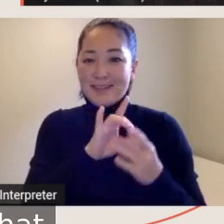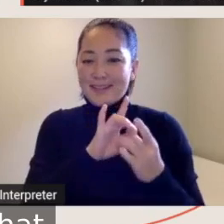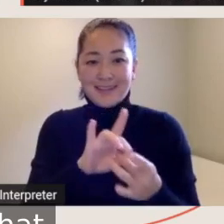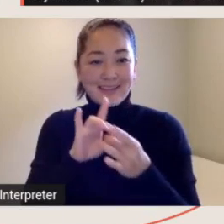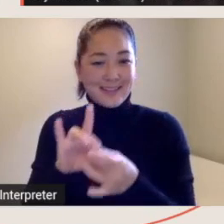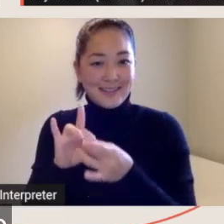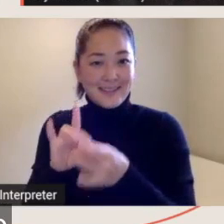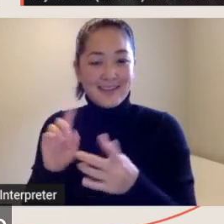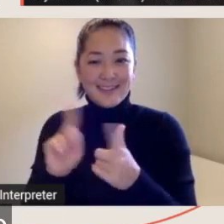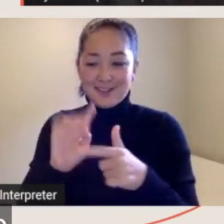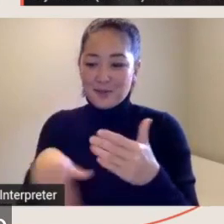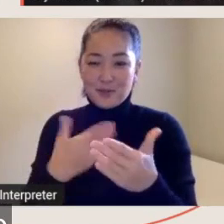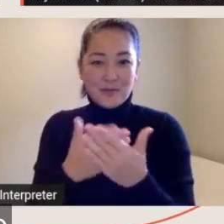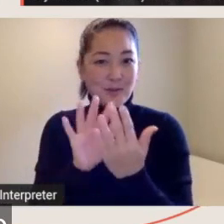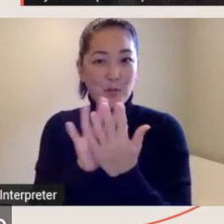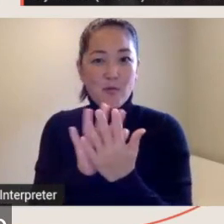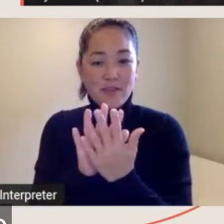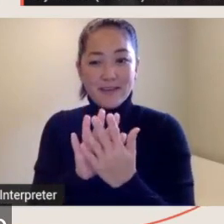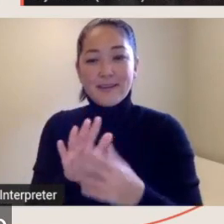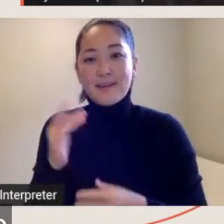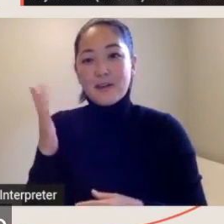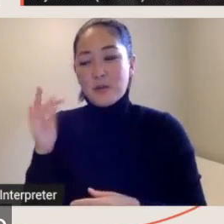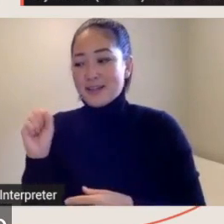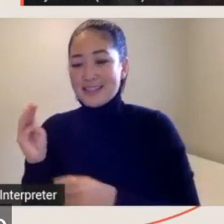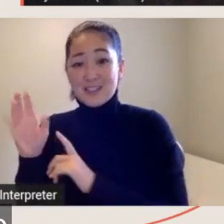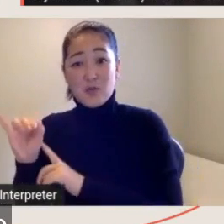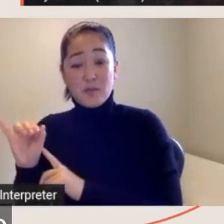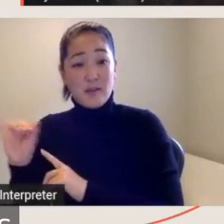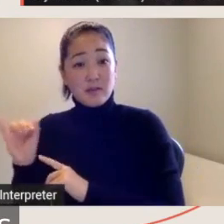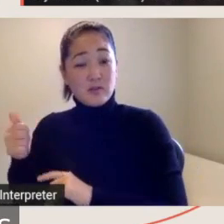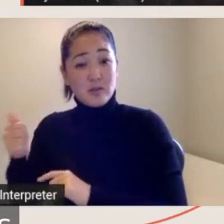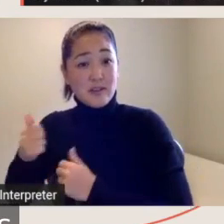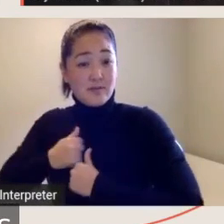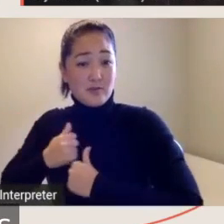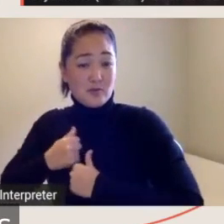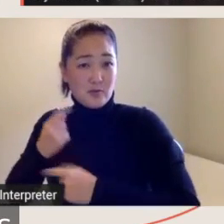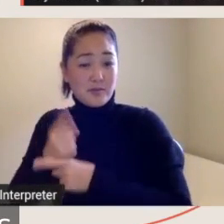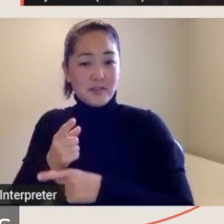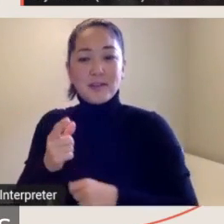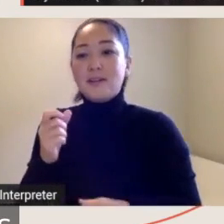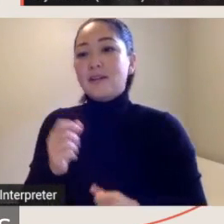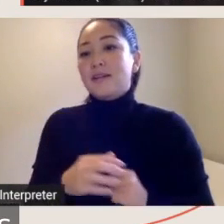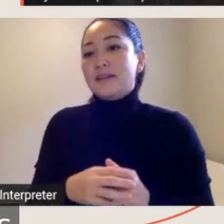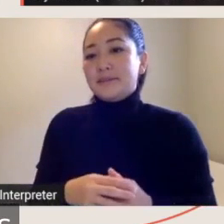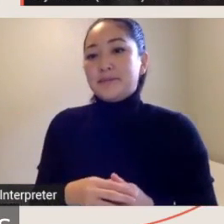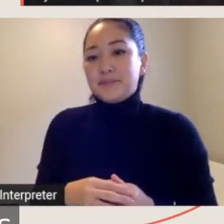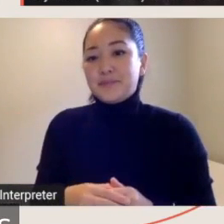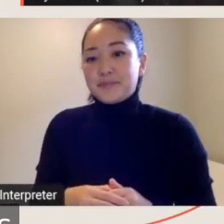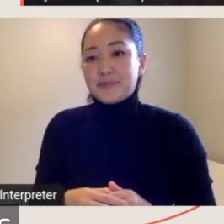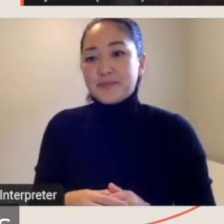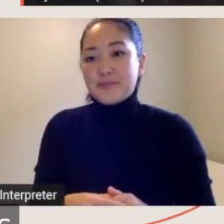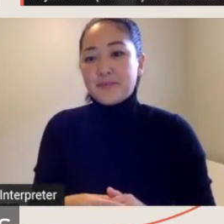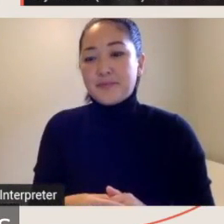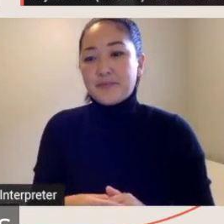ways, considering Somi is also a kind of a soldier. So yeah, I think